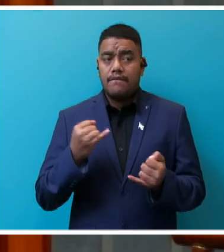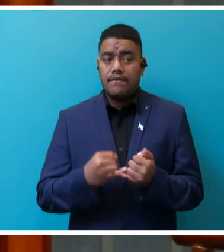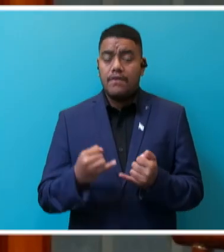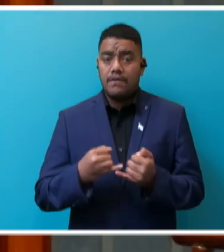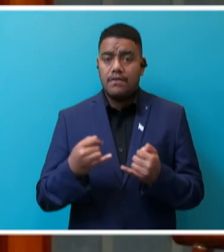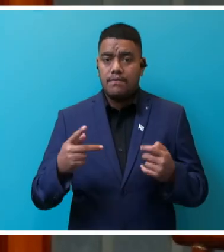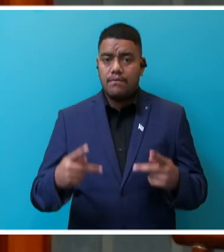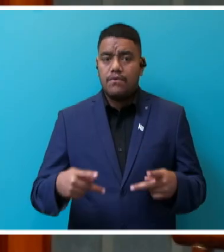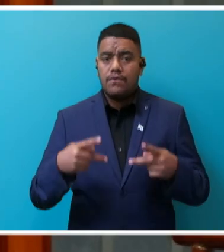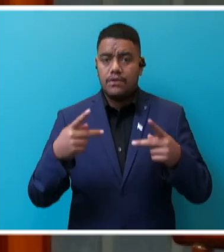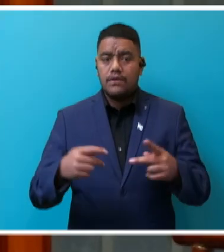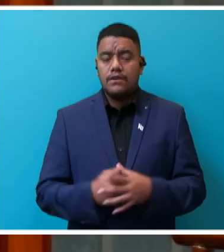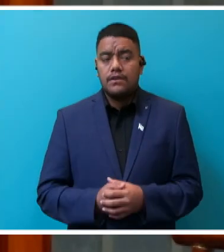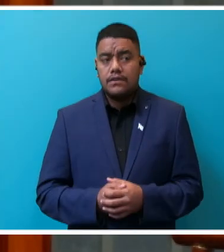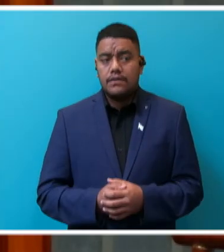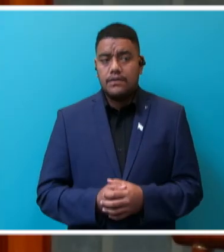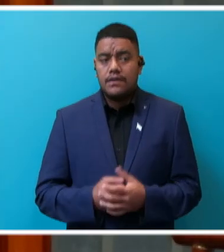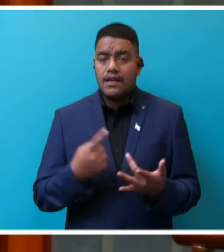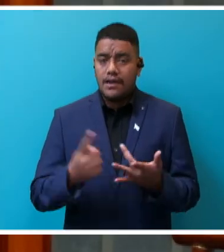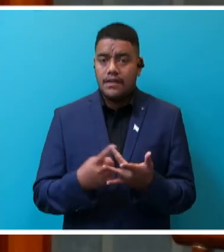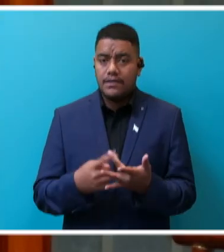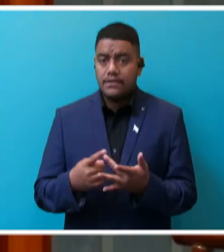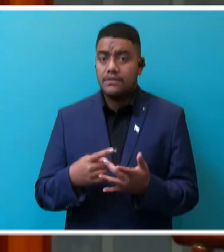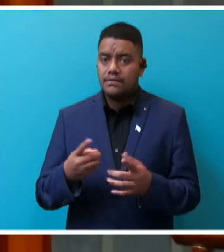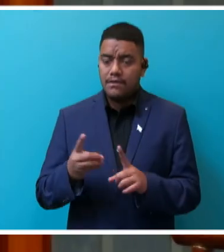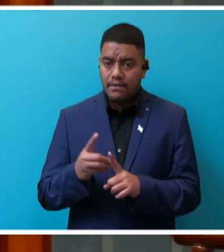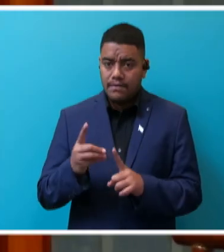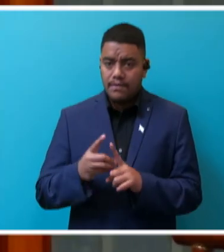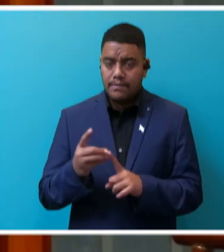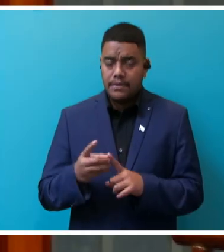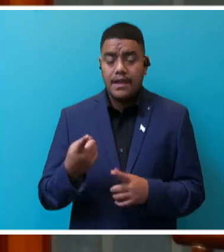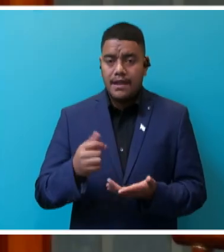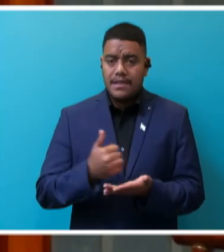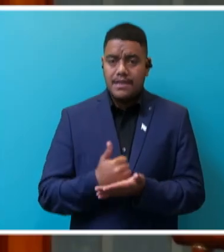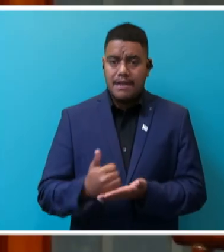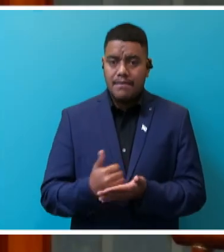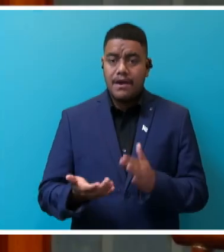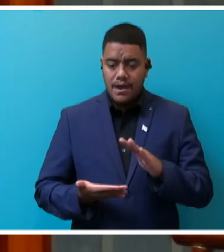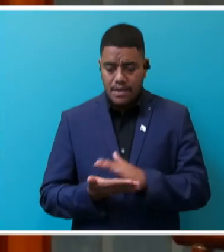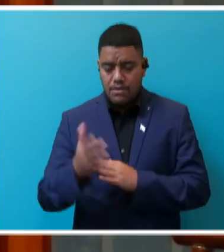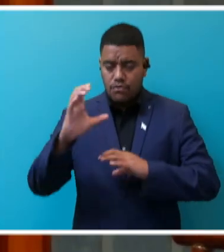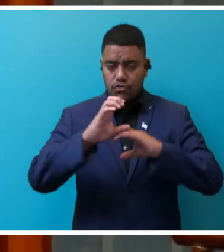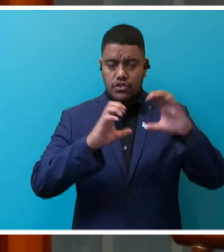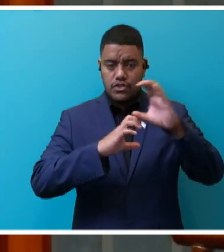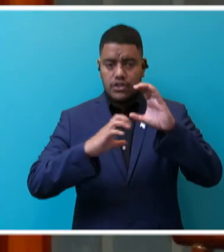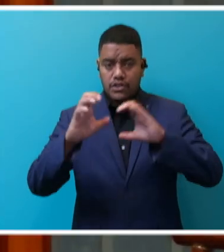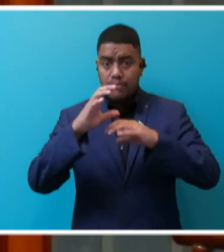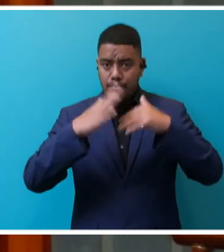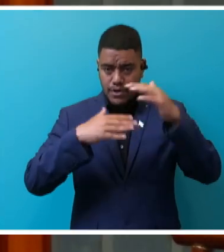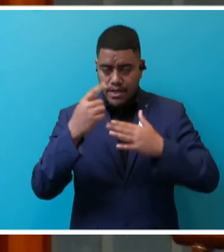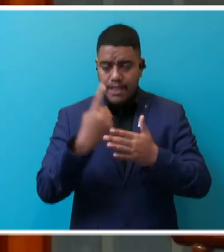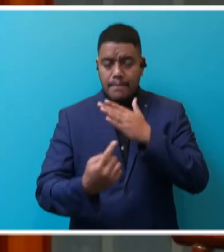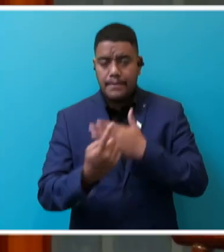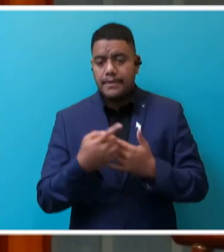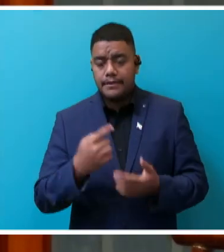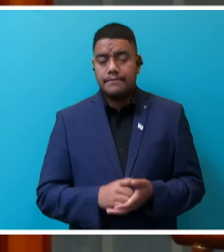still conceptual, others in pre-development, and a significant number already under construction. For the information of this